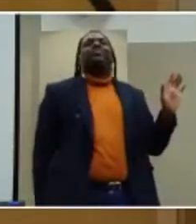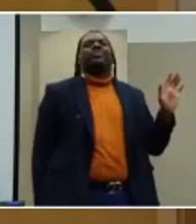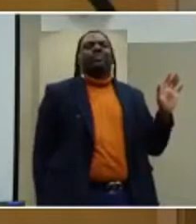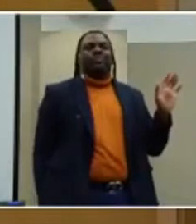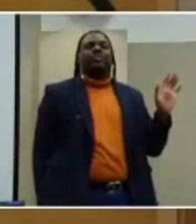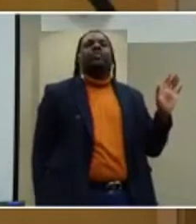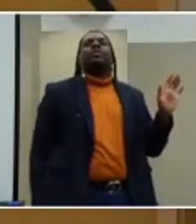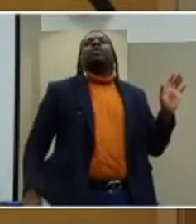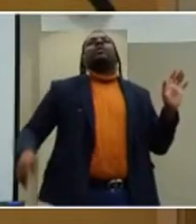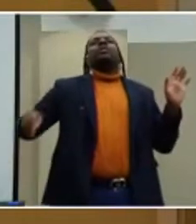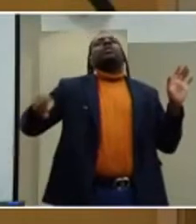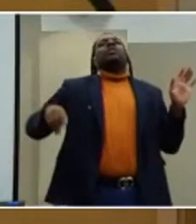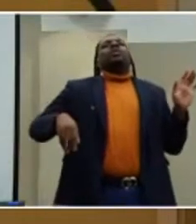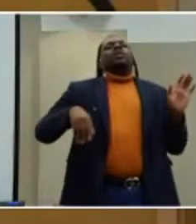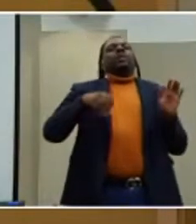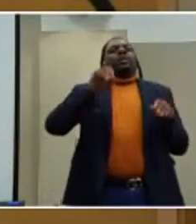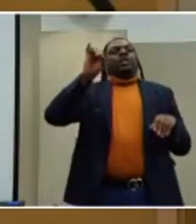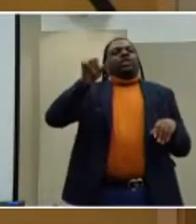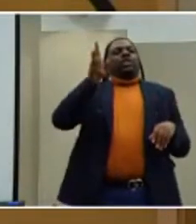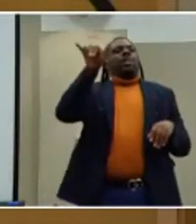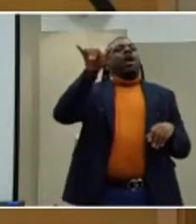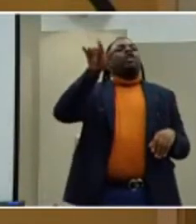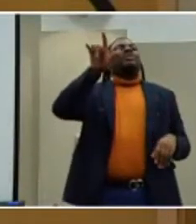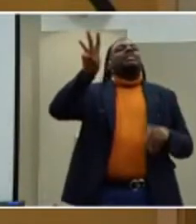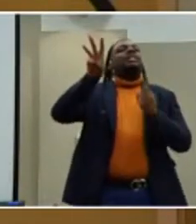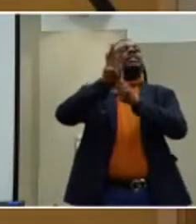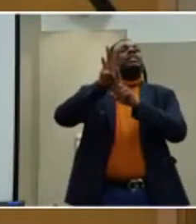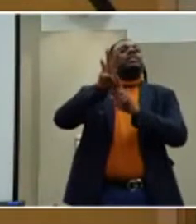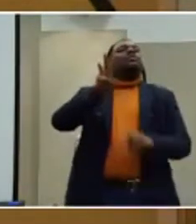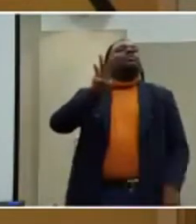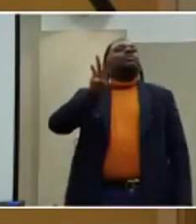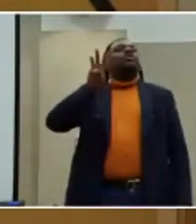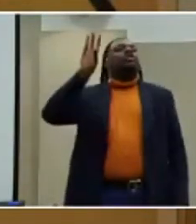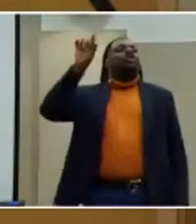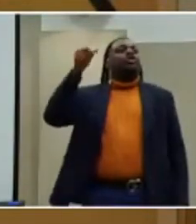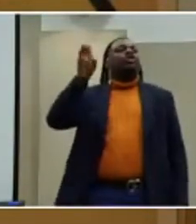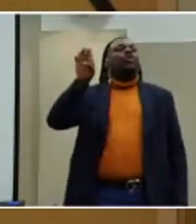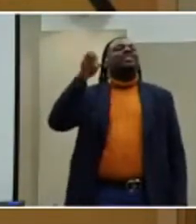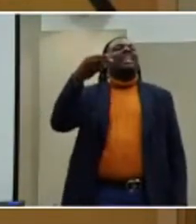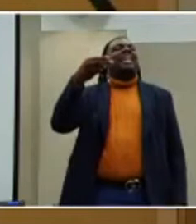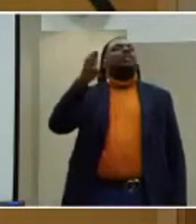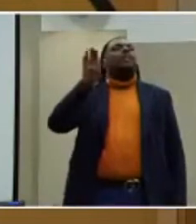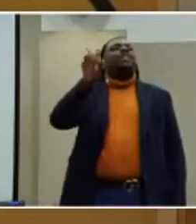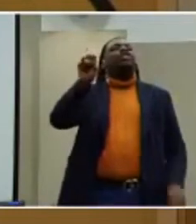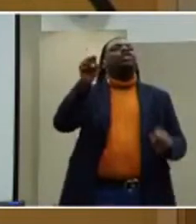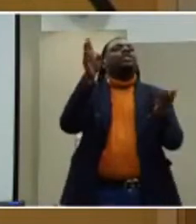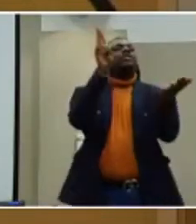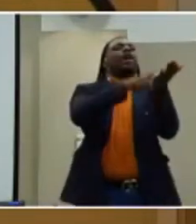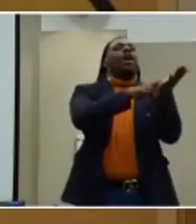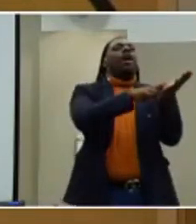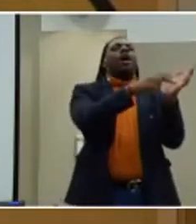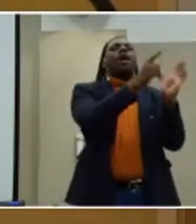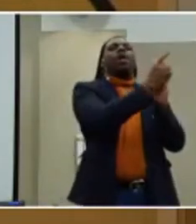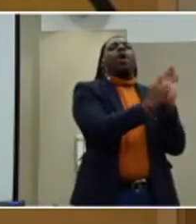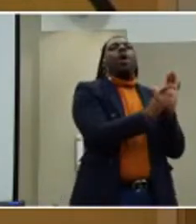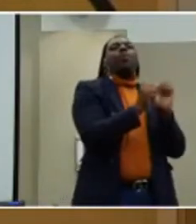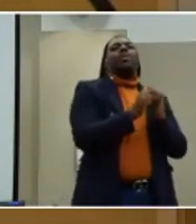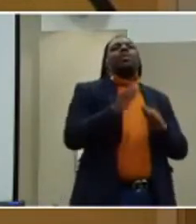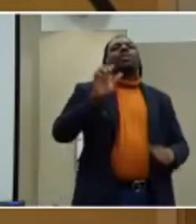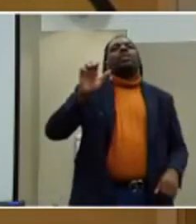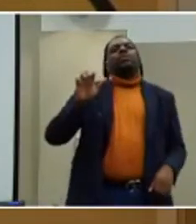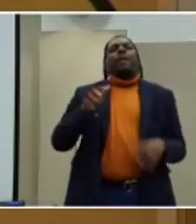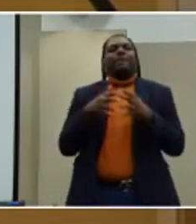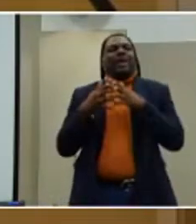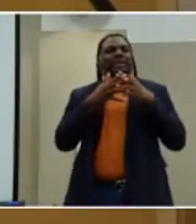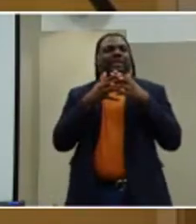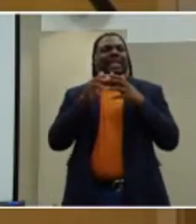Whereas July 26, 1990, President George H. Bush signed into law the Americans with Disability